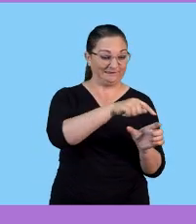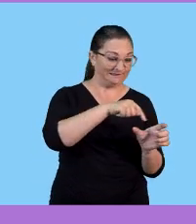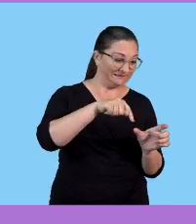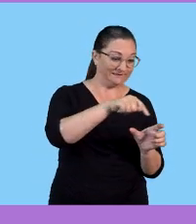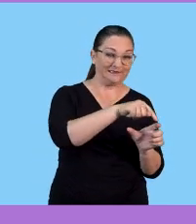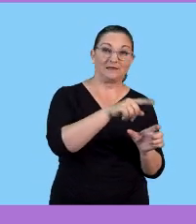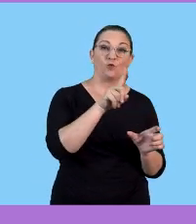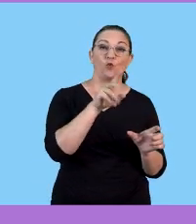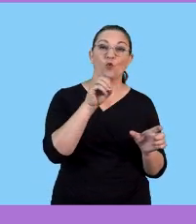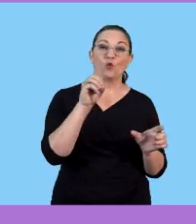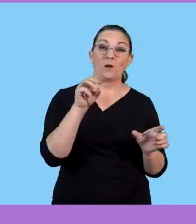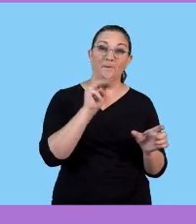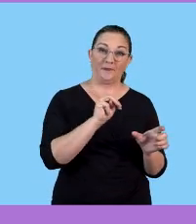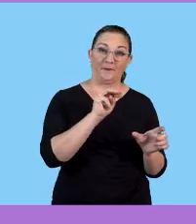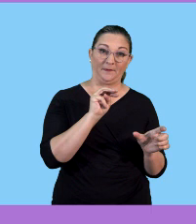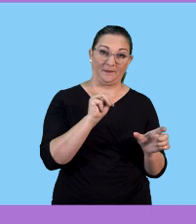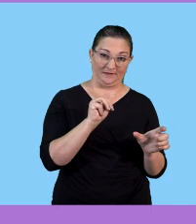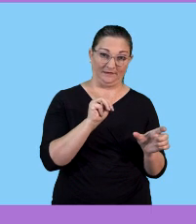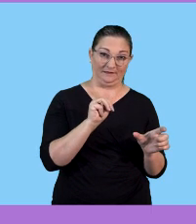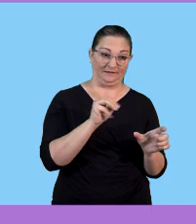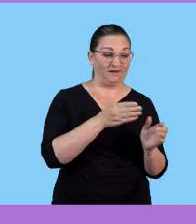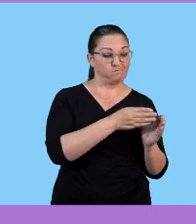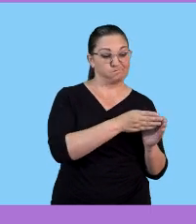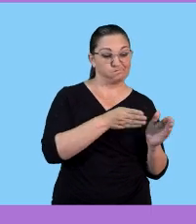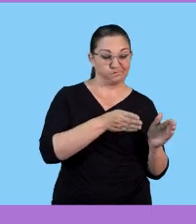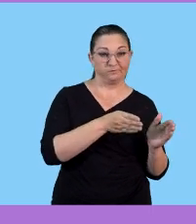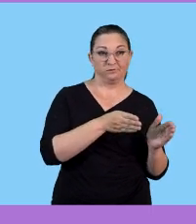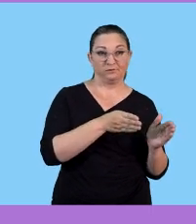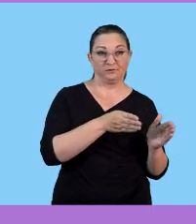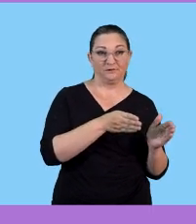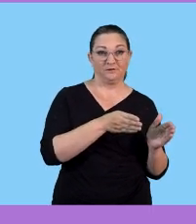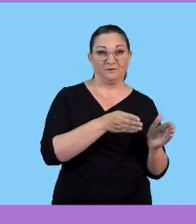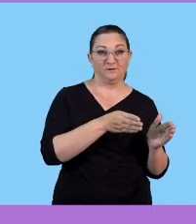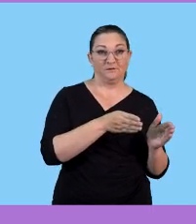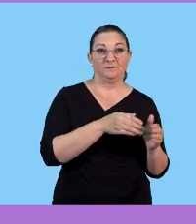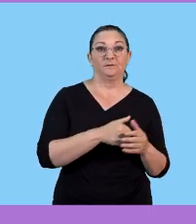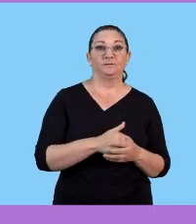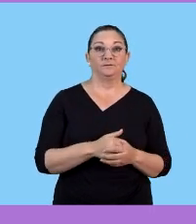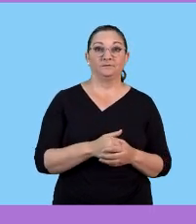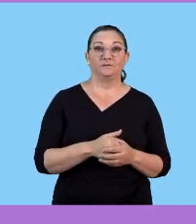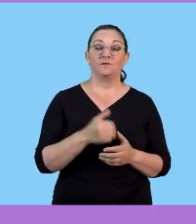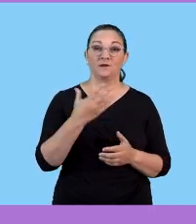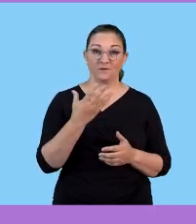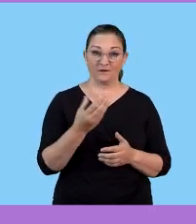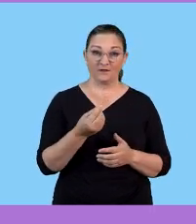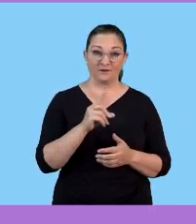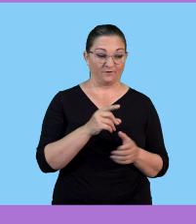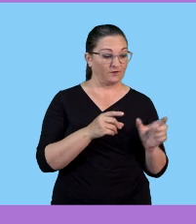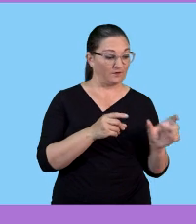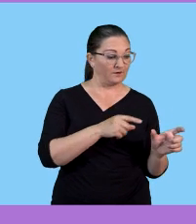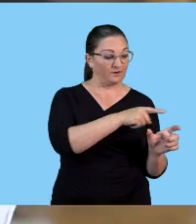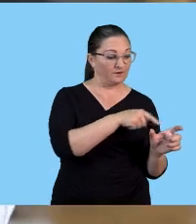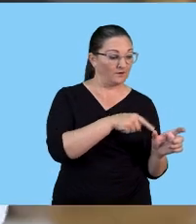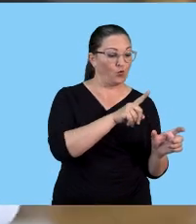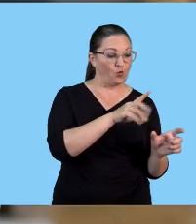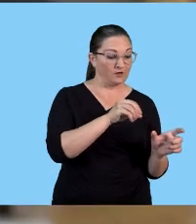length. So if we have 100, and then the next one will be 100, and the next one will 100, and so on and so forth. We want to see how